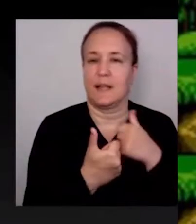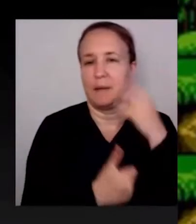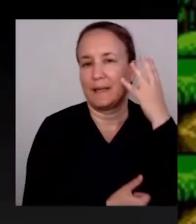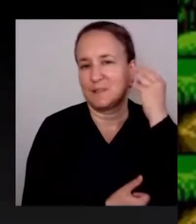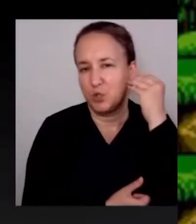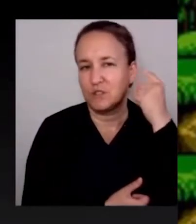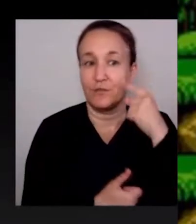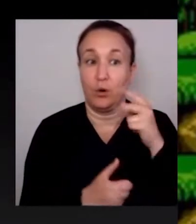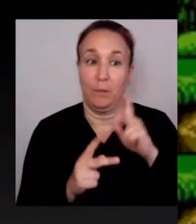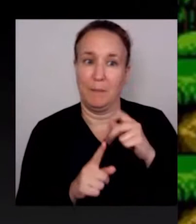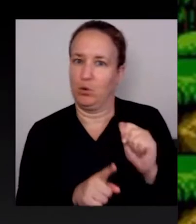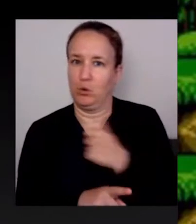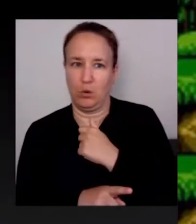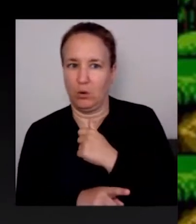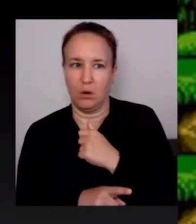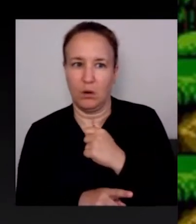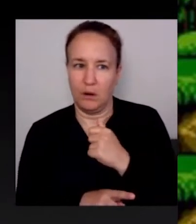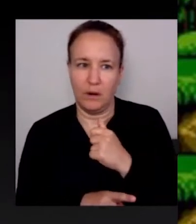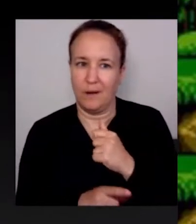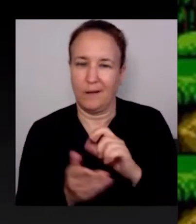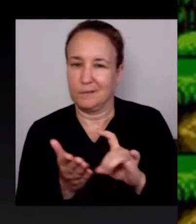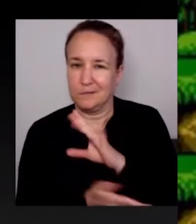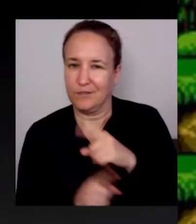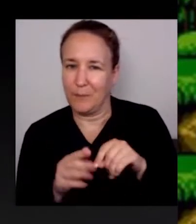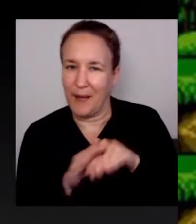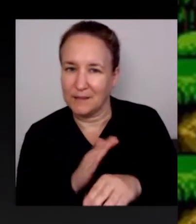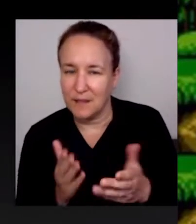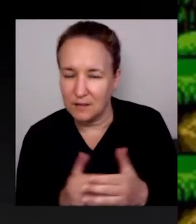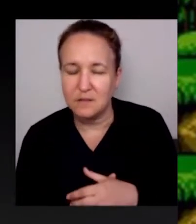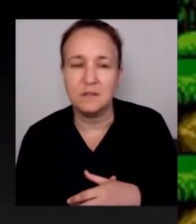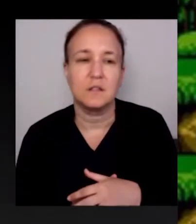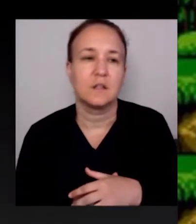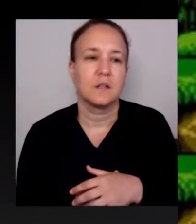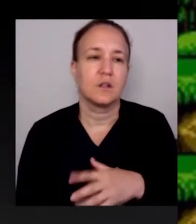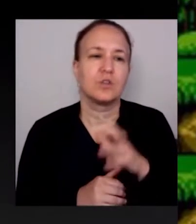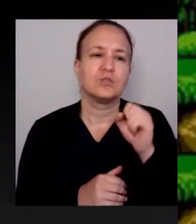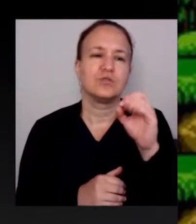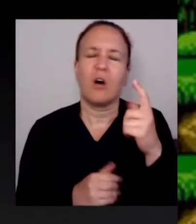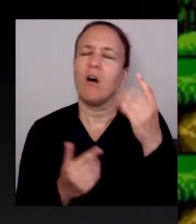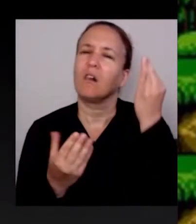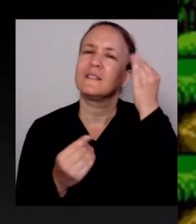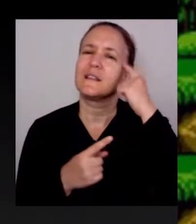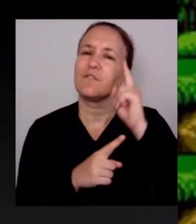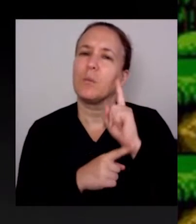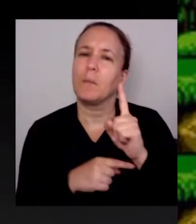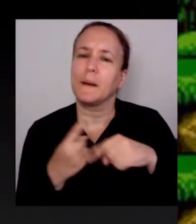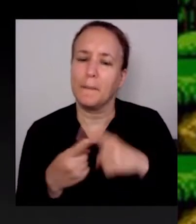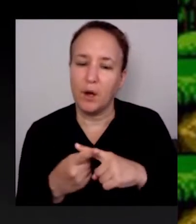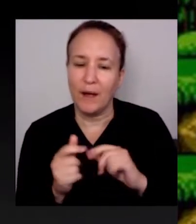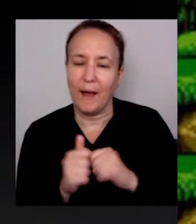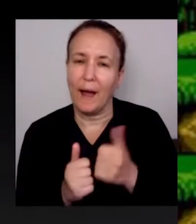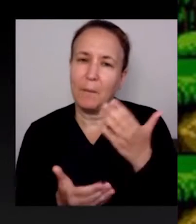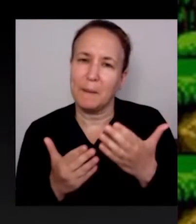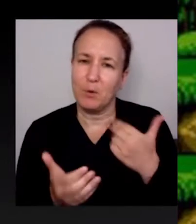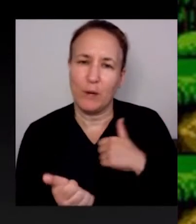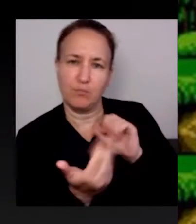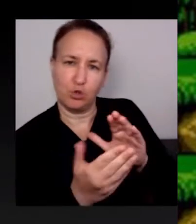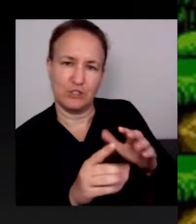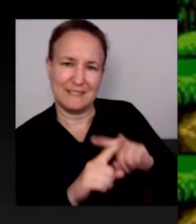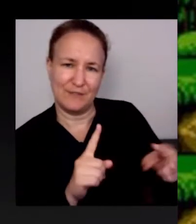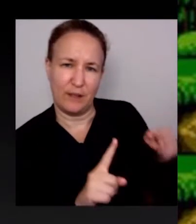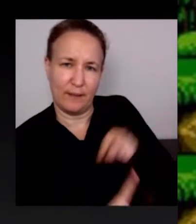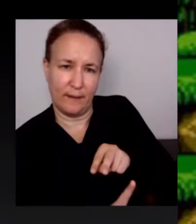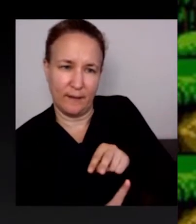who are not excluded from access. So let's just think for a moment about how this might be approached differently in a way that doesn't